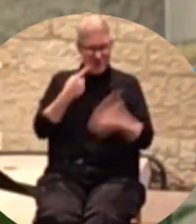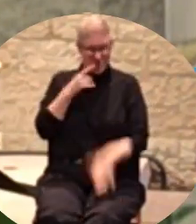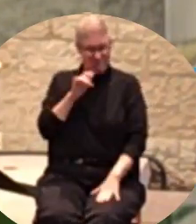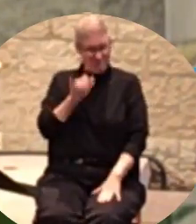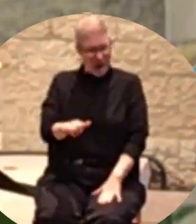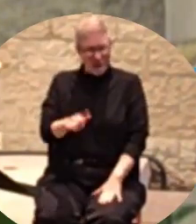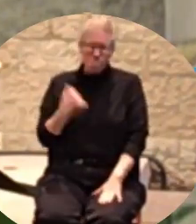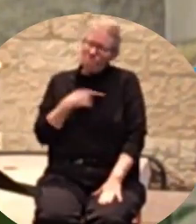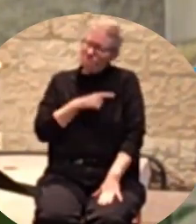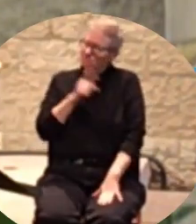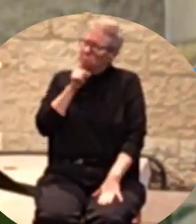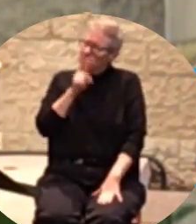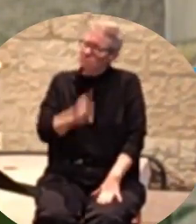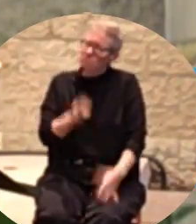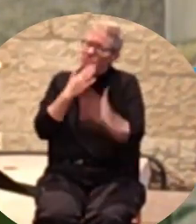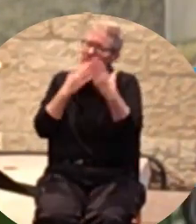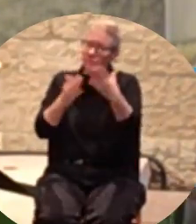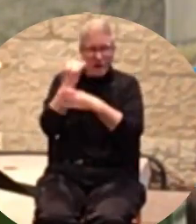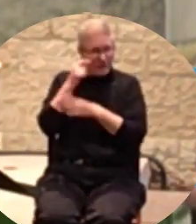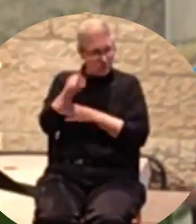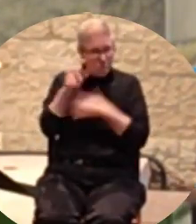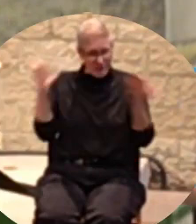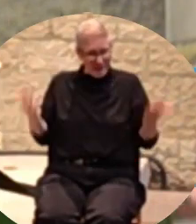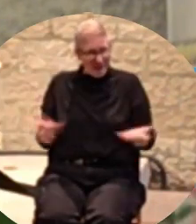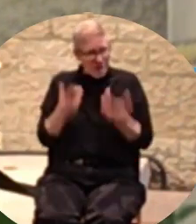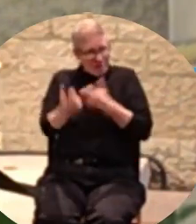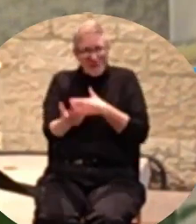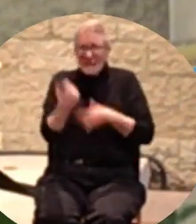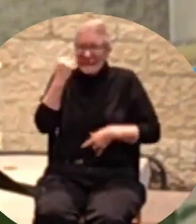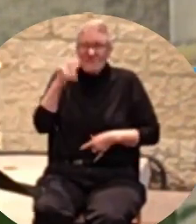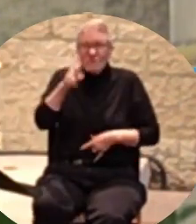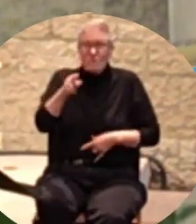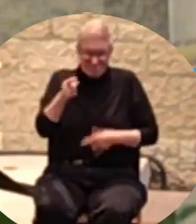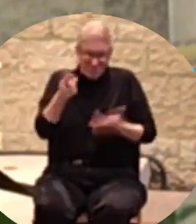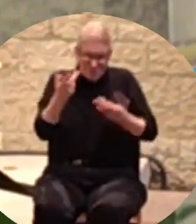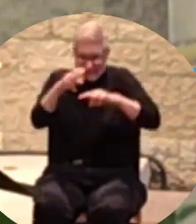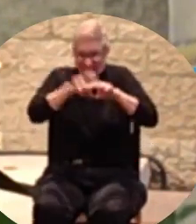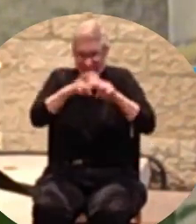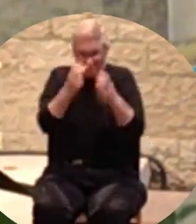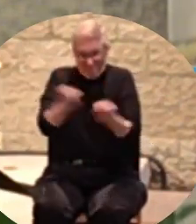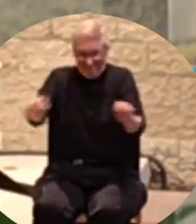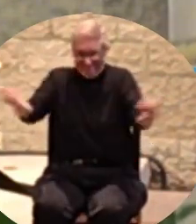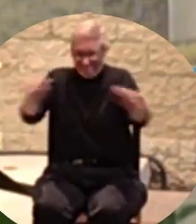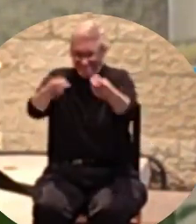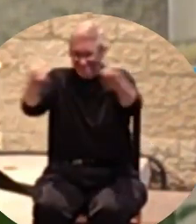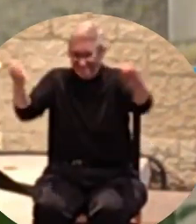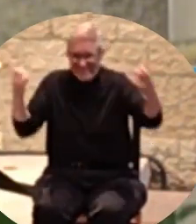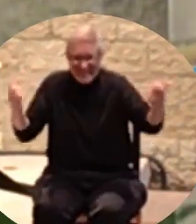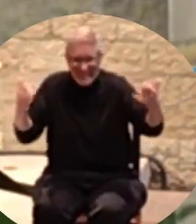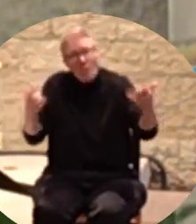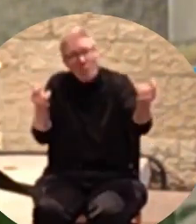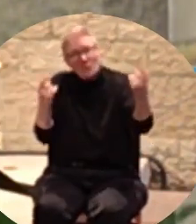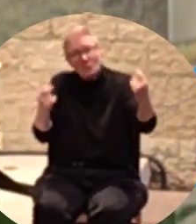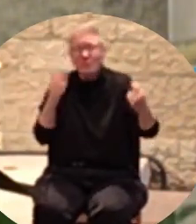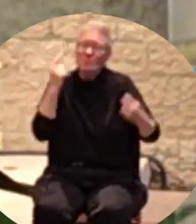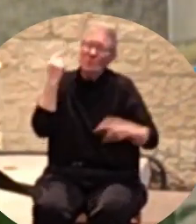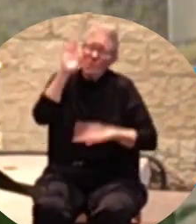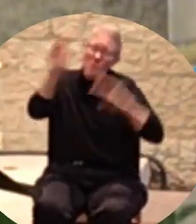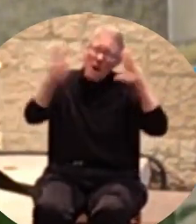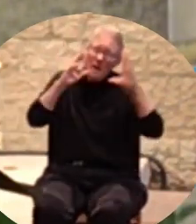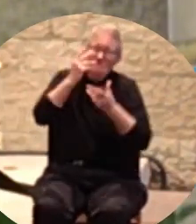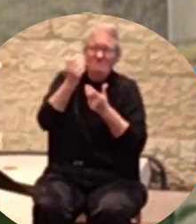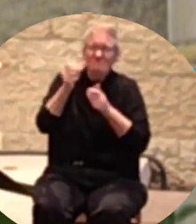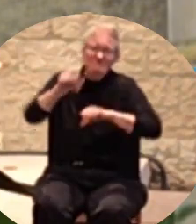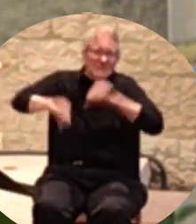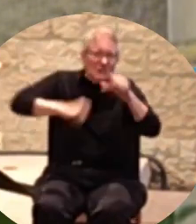were with us this morning in our sanctuary, we would turn to each other, and we would greet each other with a namaste, a handshake, a hug, a smile. So